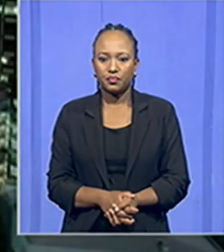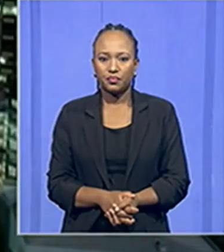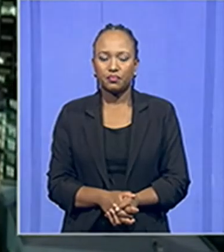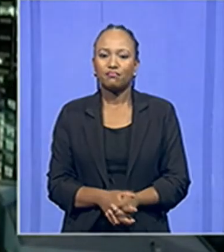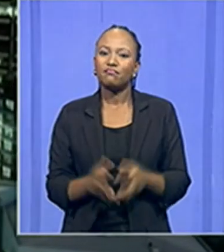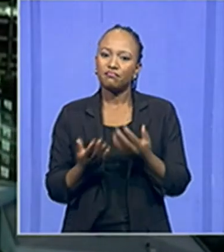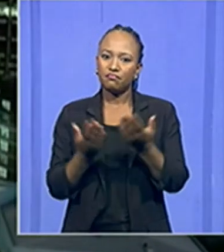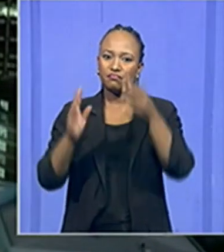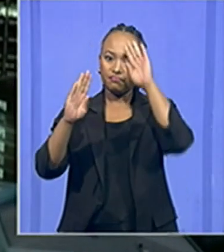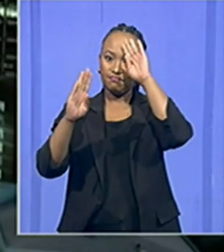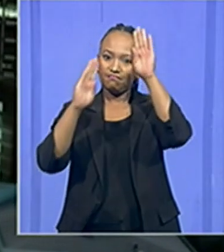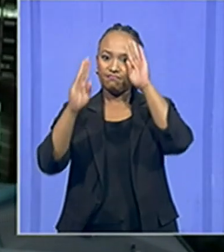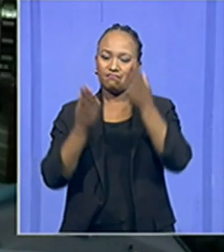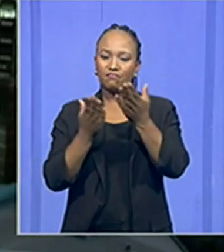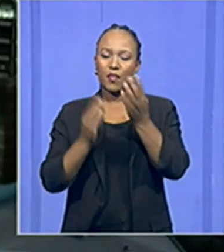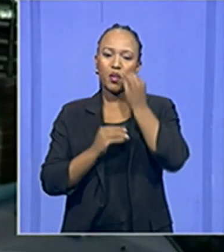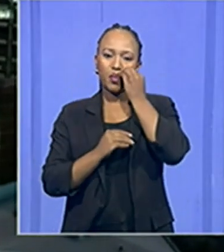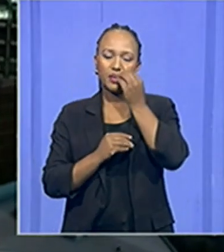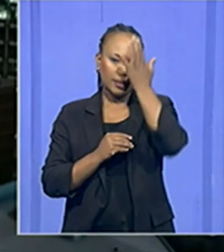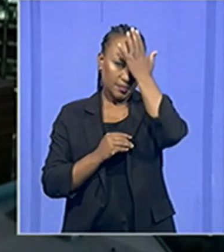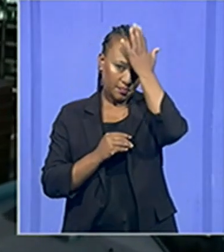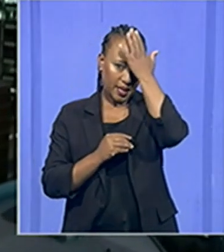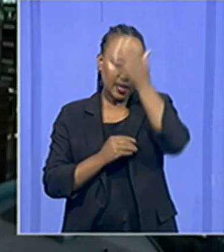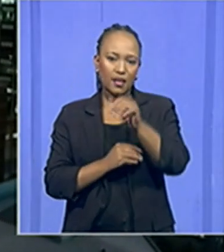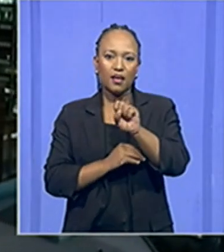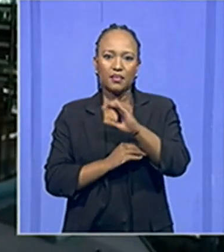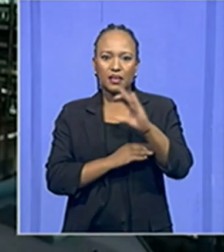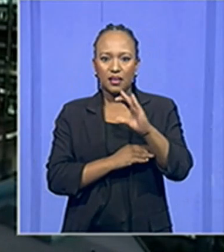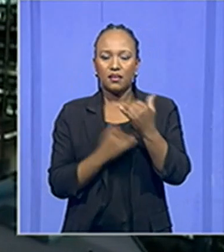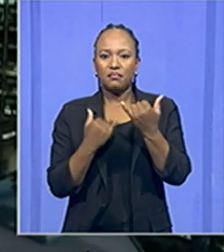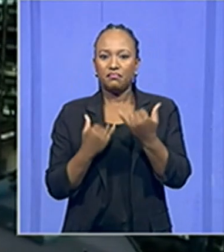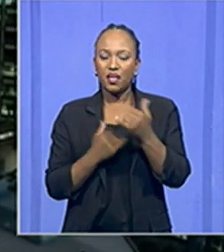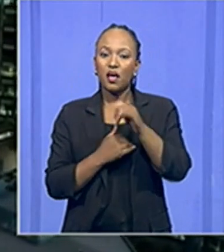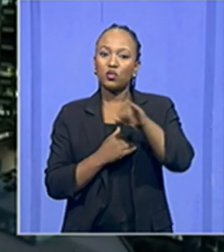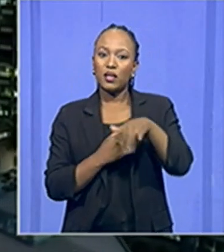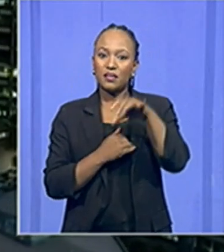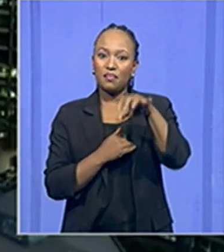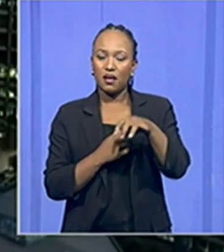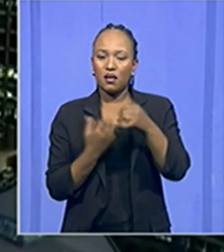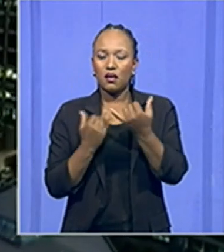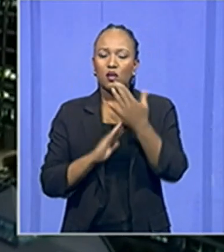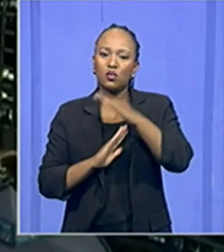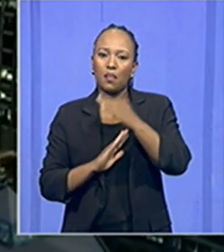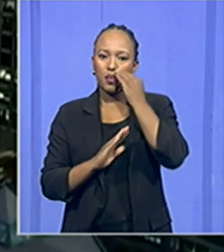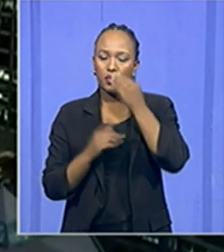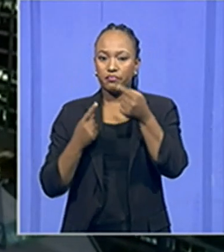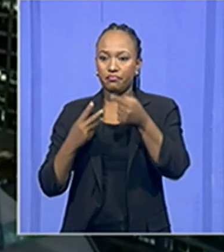Beshun Thobela tše ke ditaba tša Sepedi tša SABC 2 go tšwa ka Auckland Park, Johannesburg gomme dihloko tša tšona ke tše.